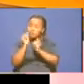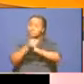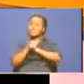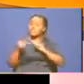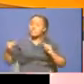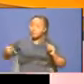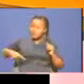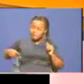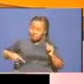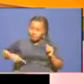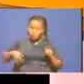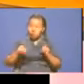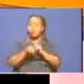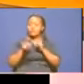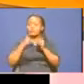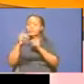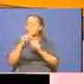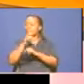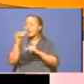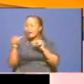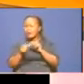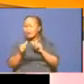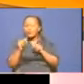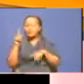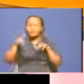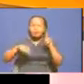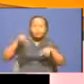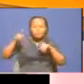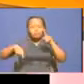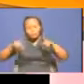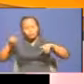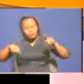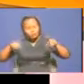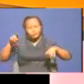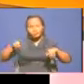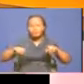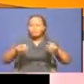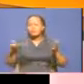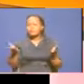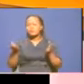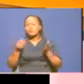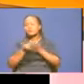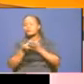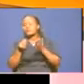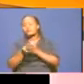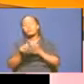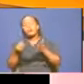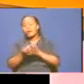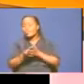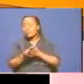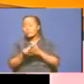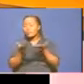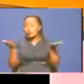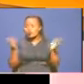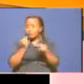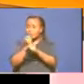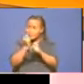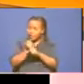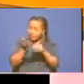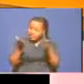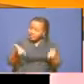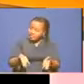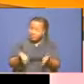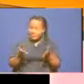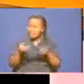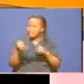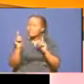about the mathematics, and it sort of makes sense to me, you know, to have it done here. Would that be a fair statement?